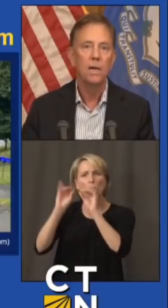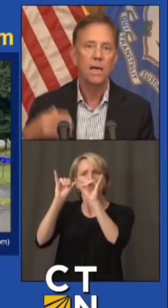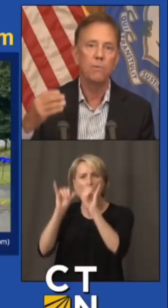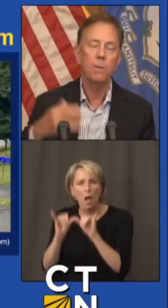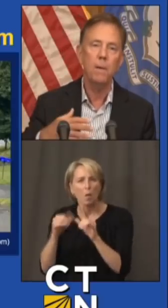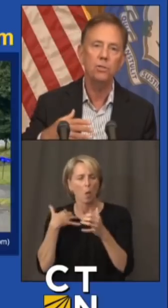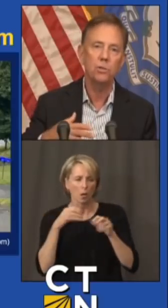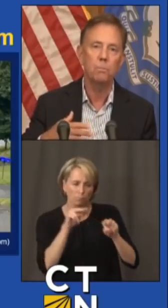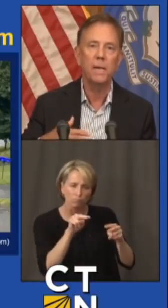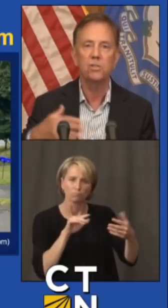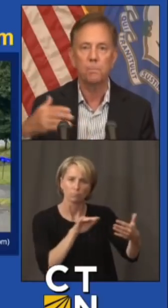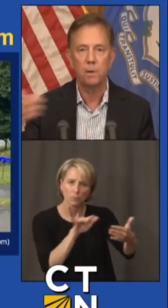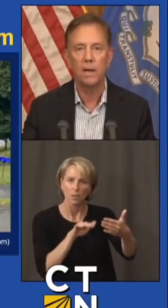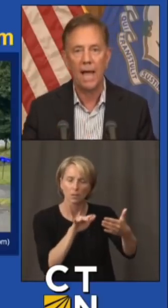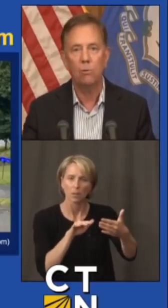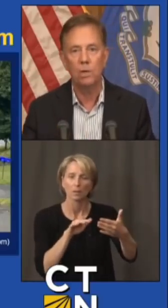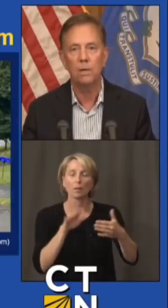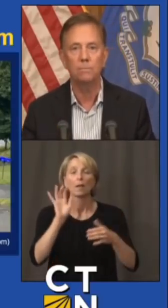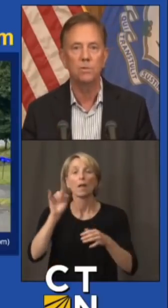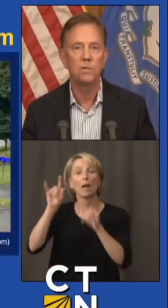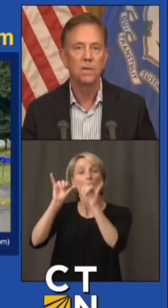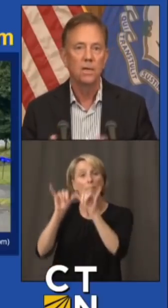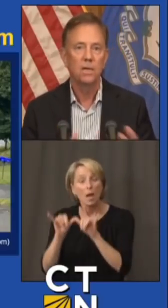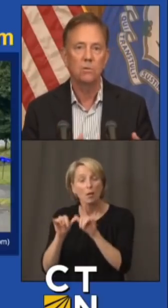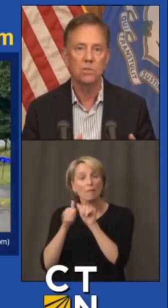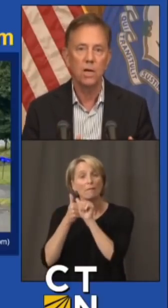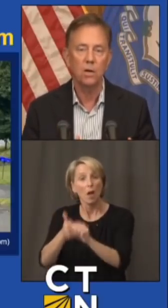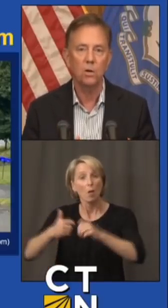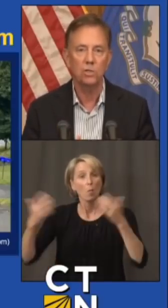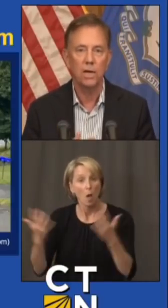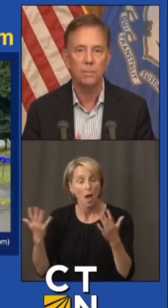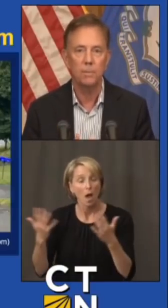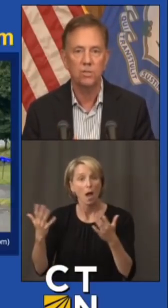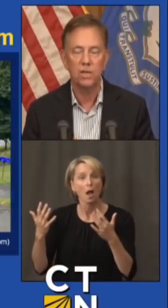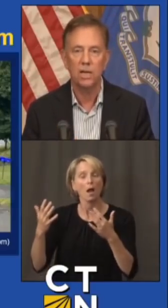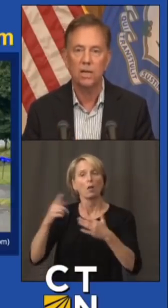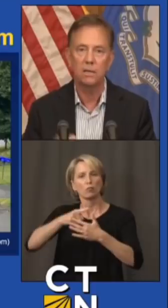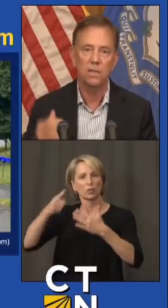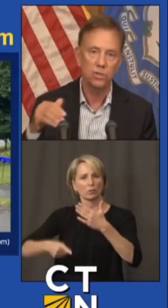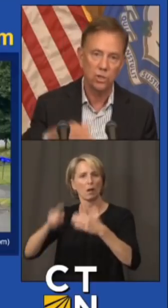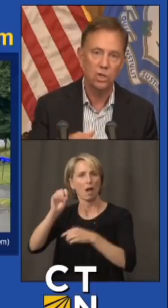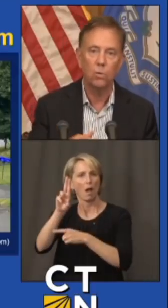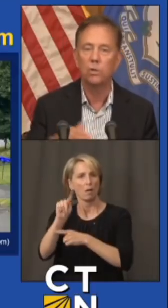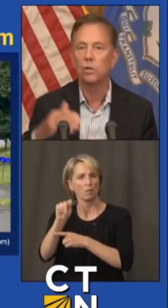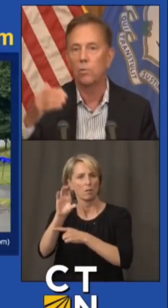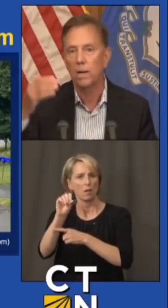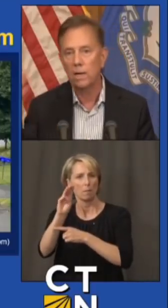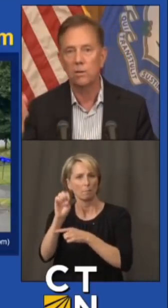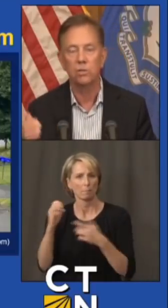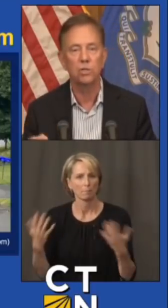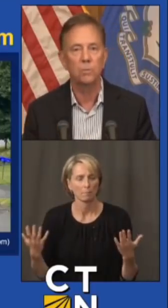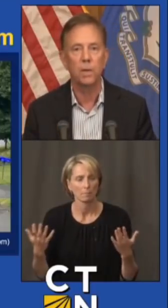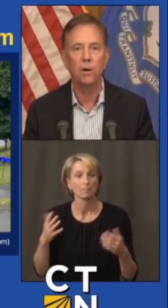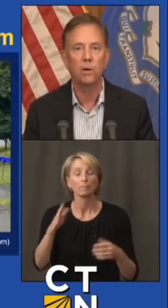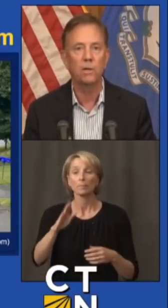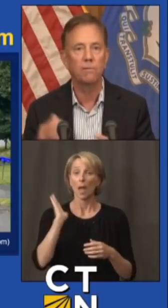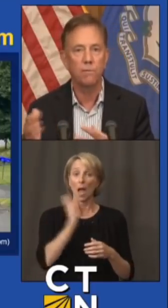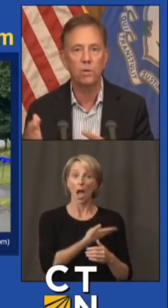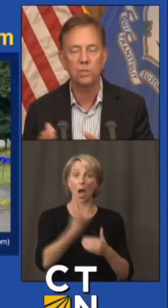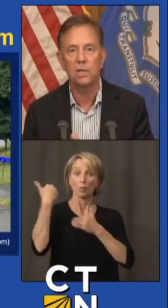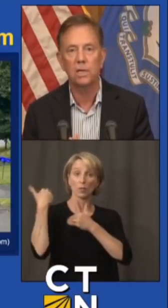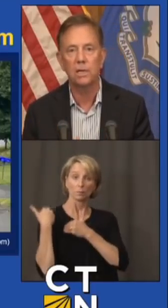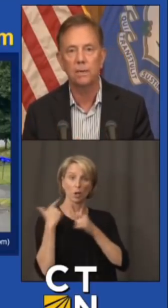now. And we measure based upon outcomes. It's not our job to say this should go underground or this should be